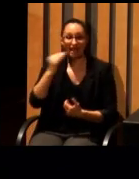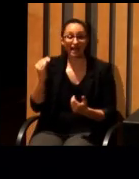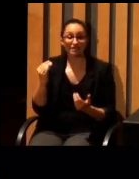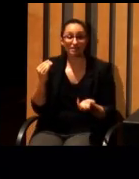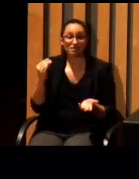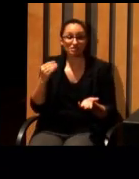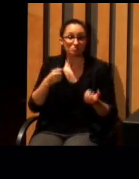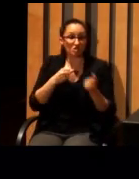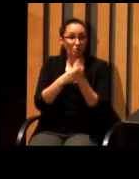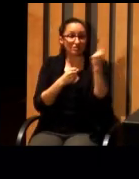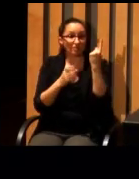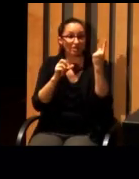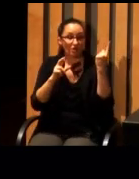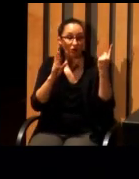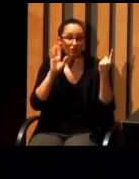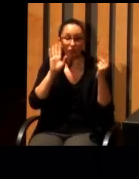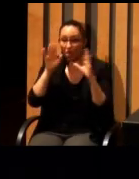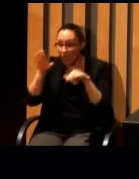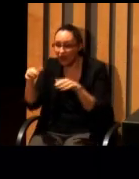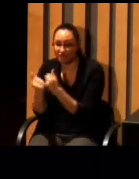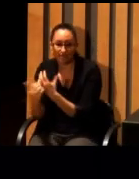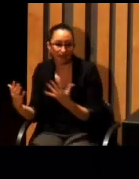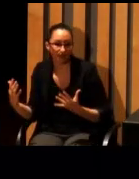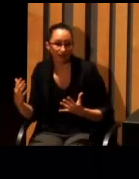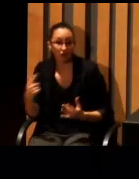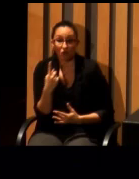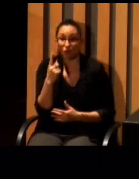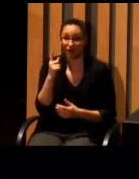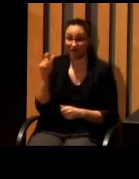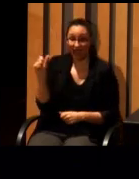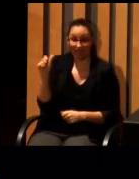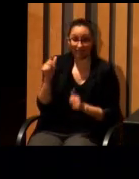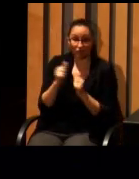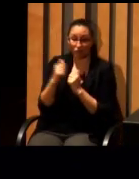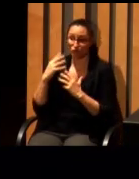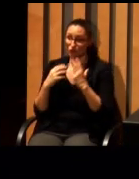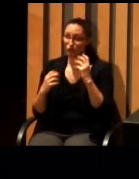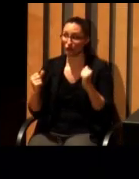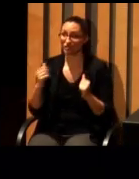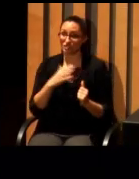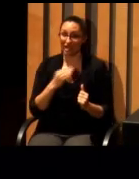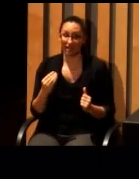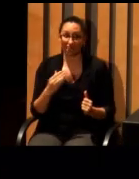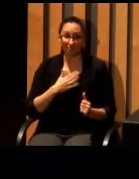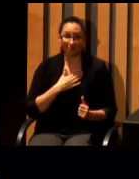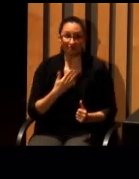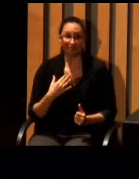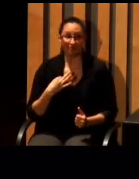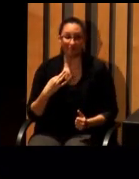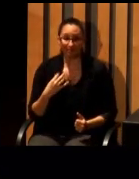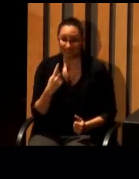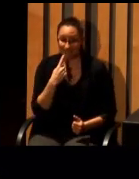for everything. And one athlete with the courage and the will to say that,